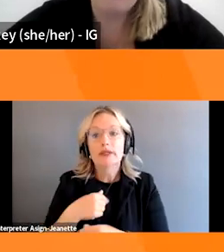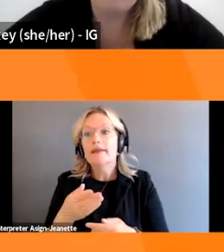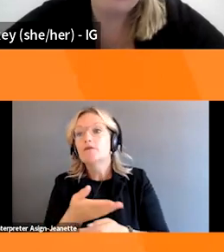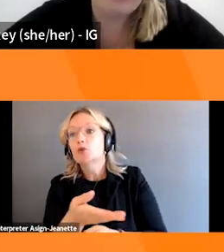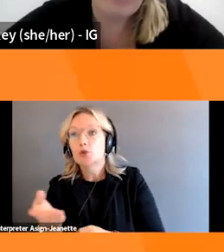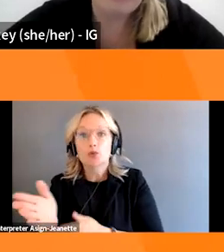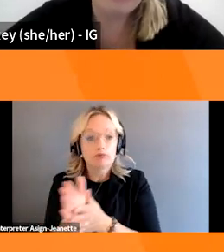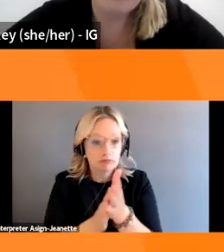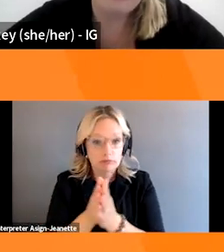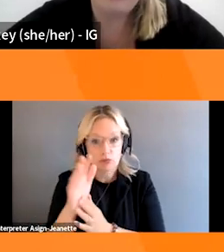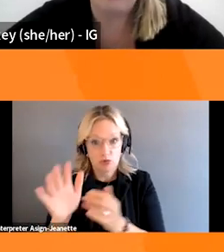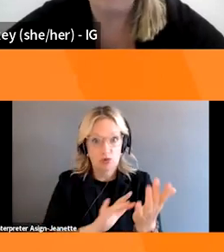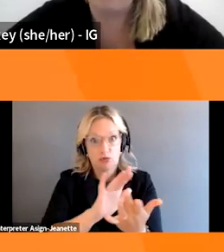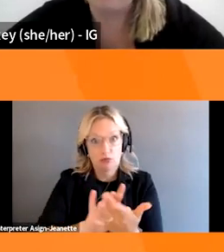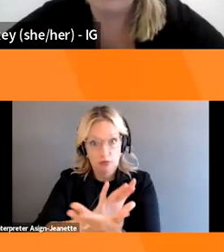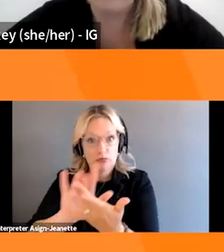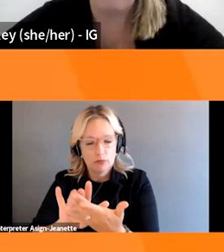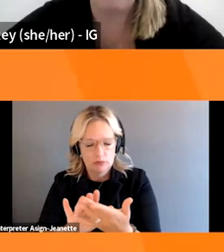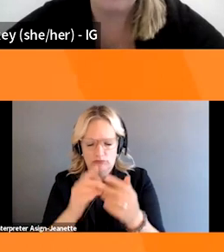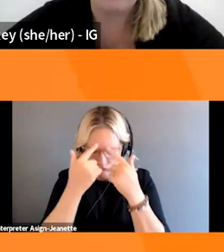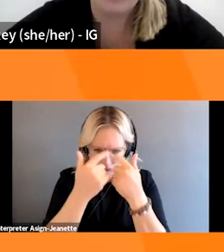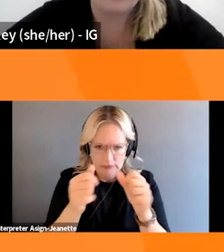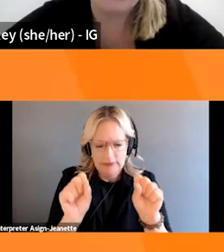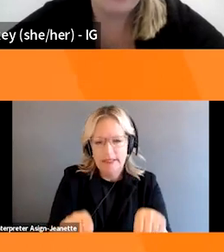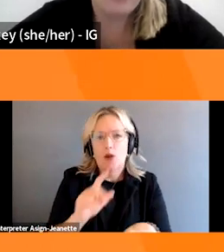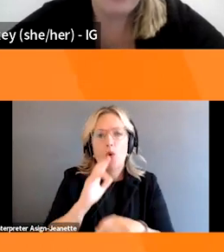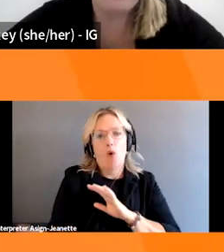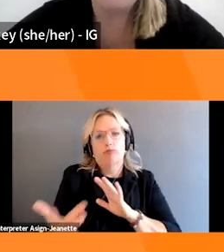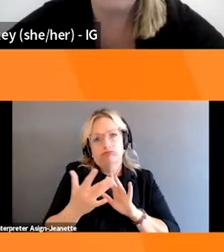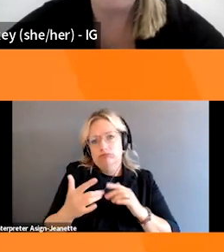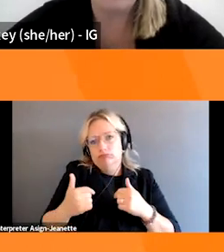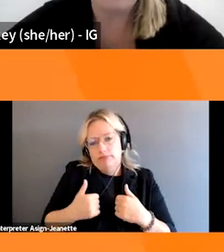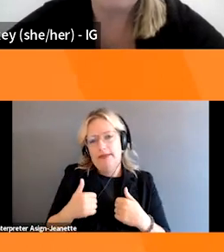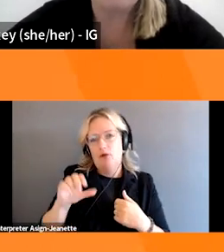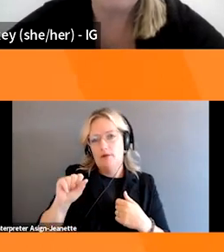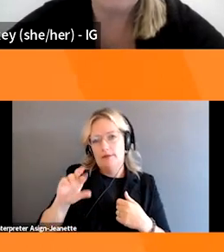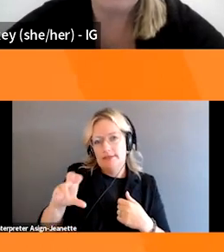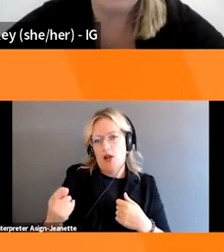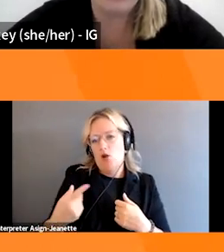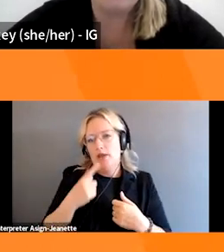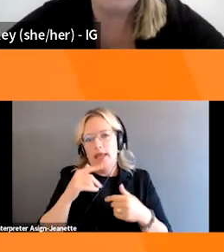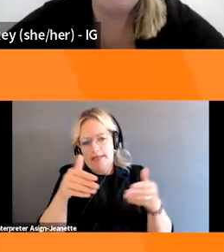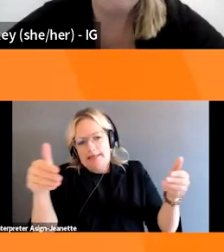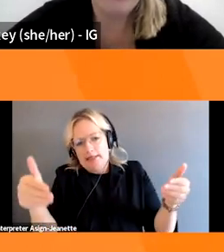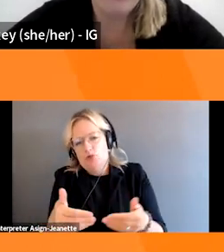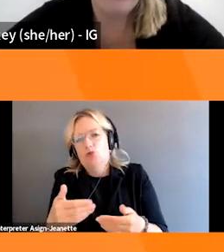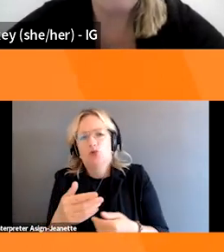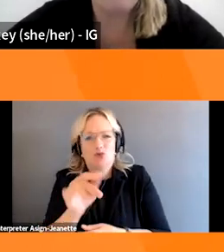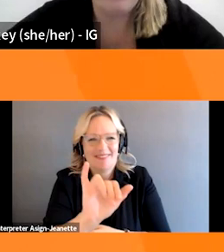resources, but you can of course reach out to Sarah or to myself for an introduction, and we can definitely connect